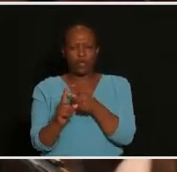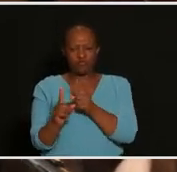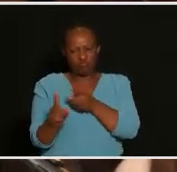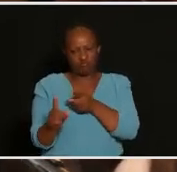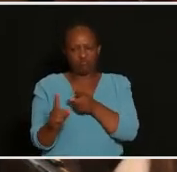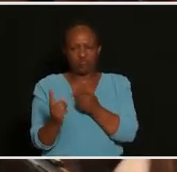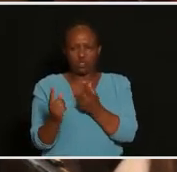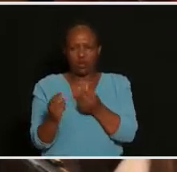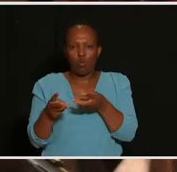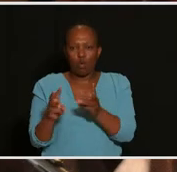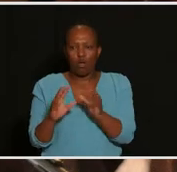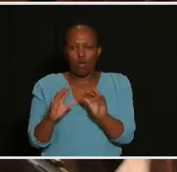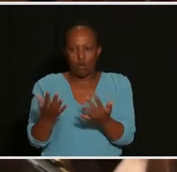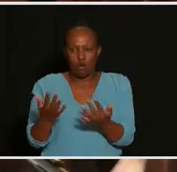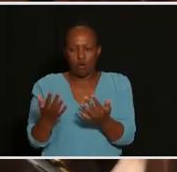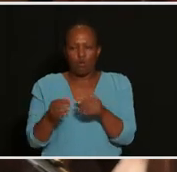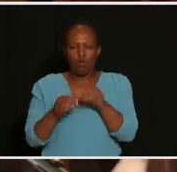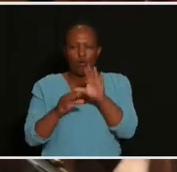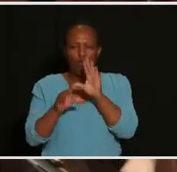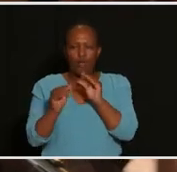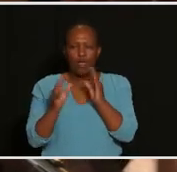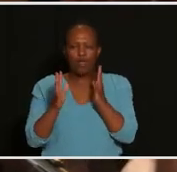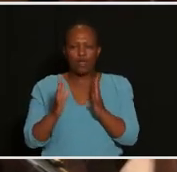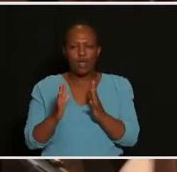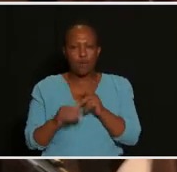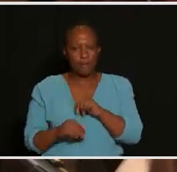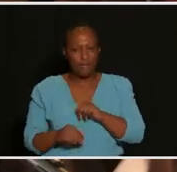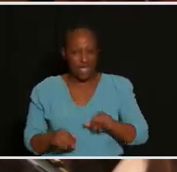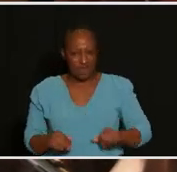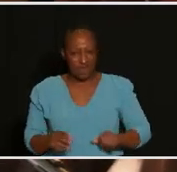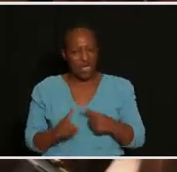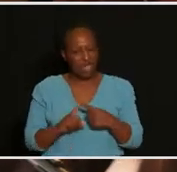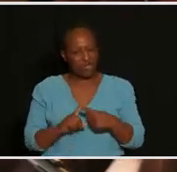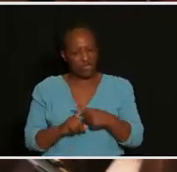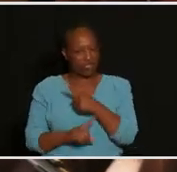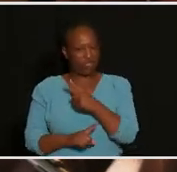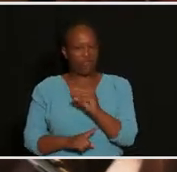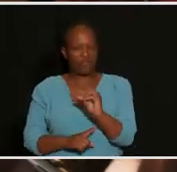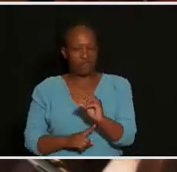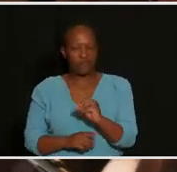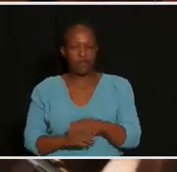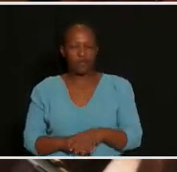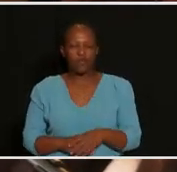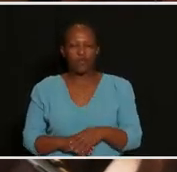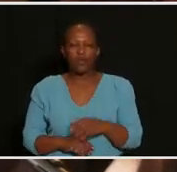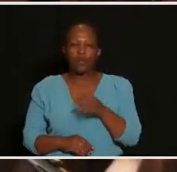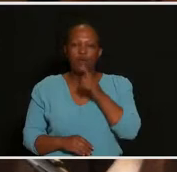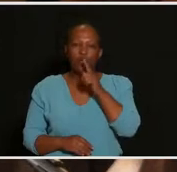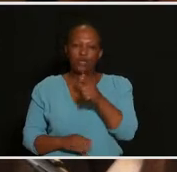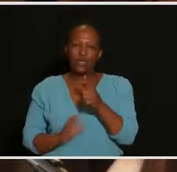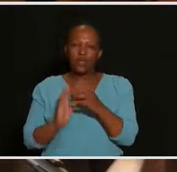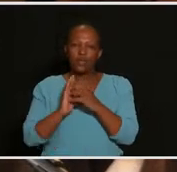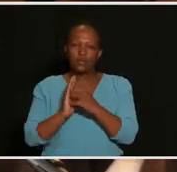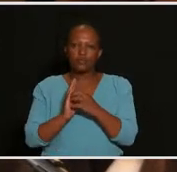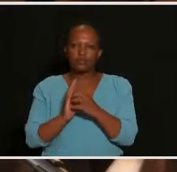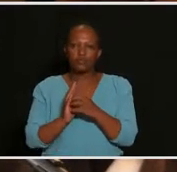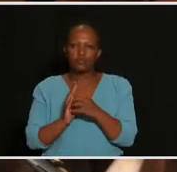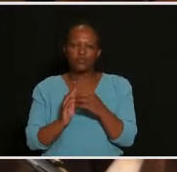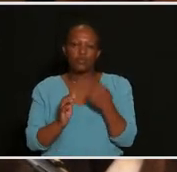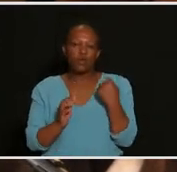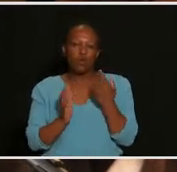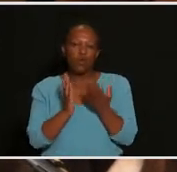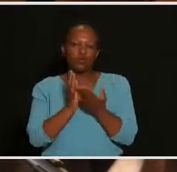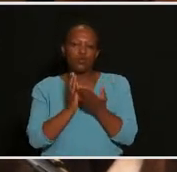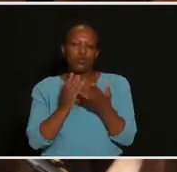these kids because the learners they're misbehaving I will tell you one example what happened to one of the